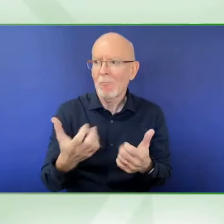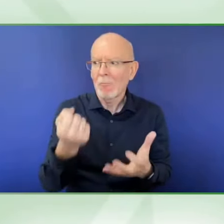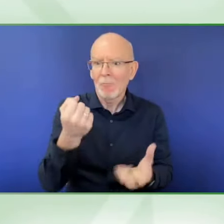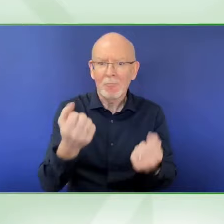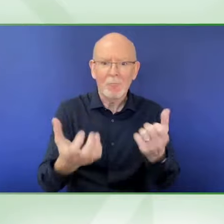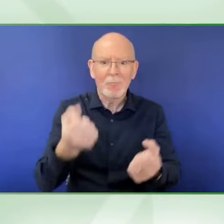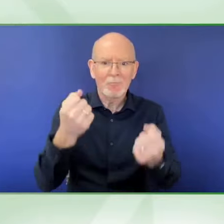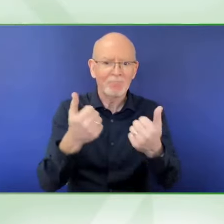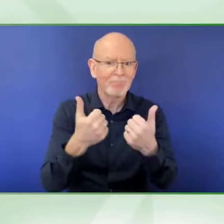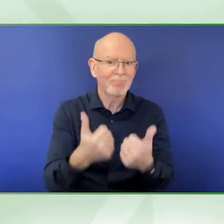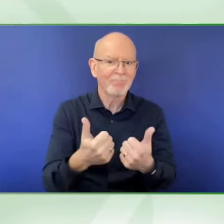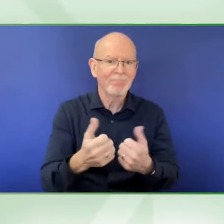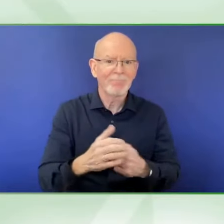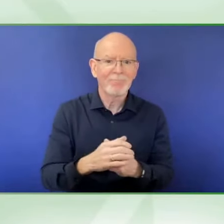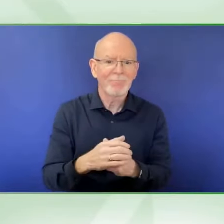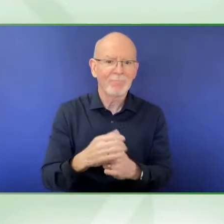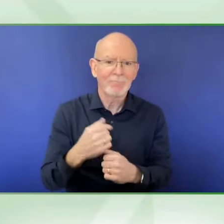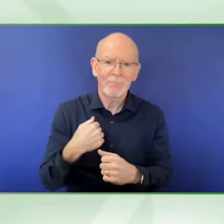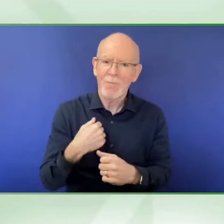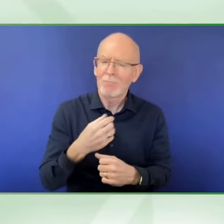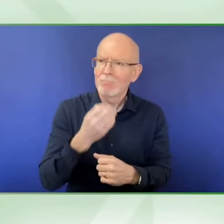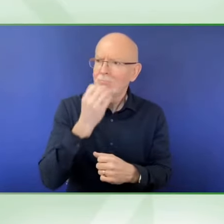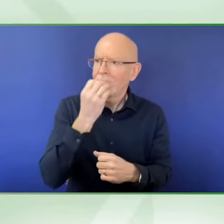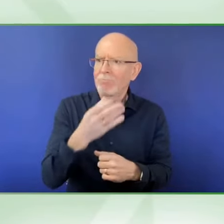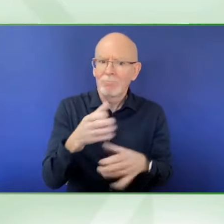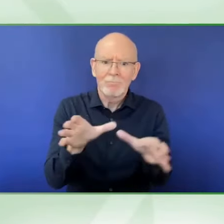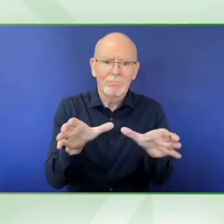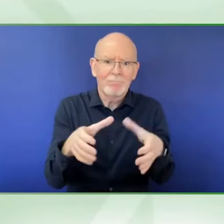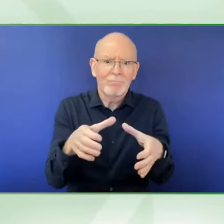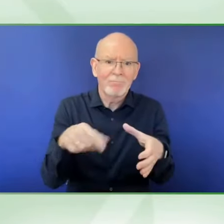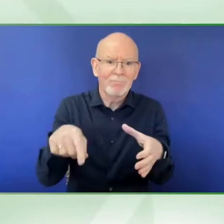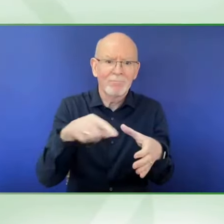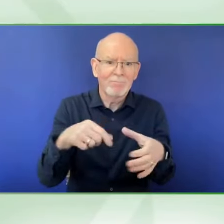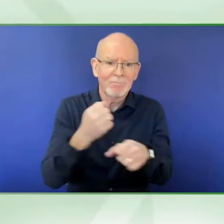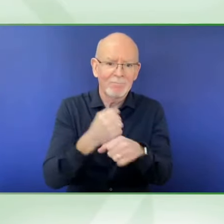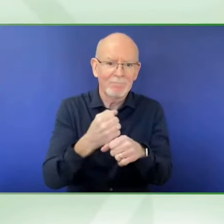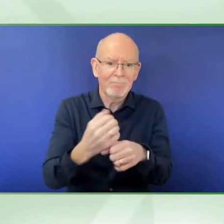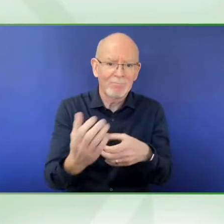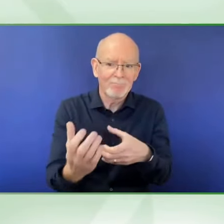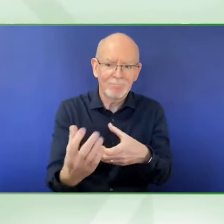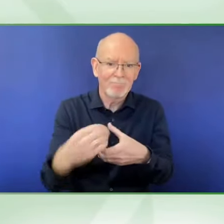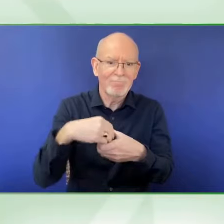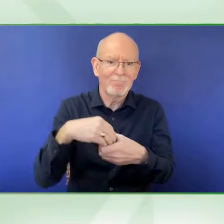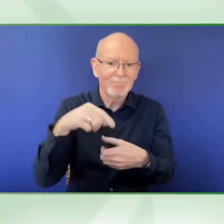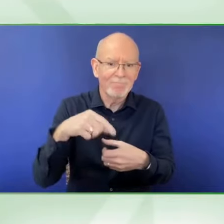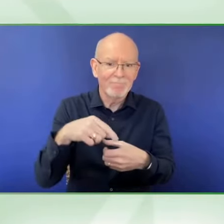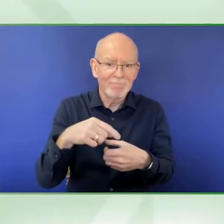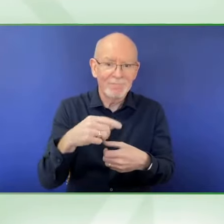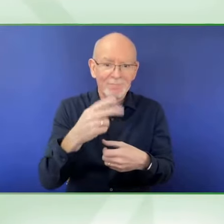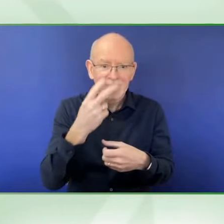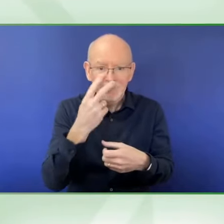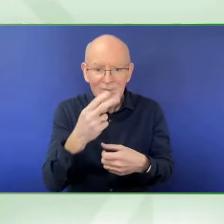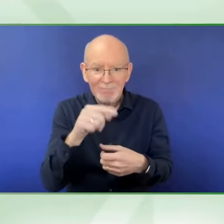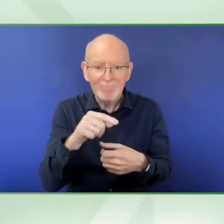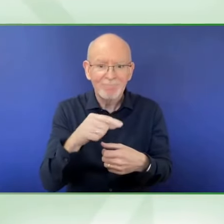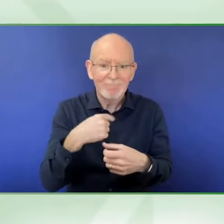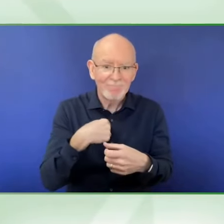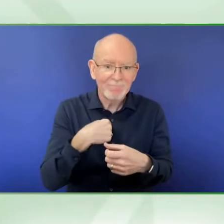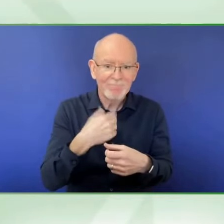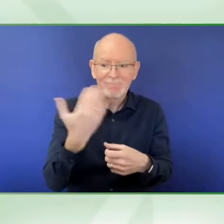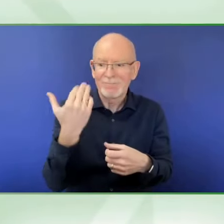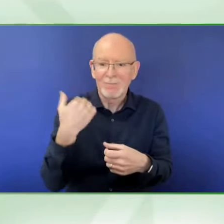year during the pandemic, an online workshop, which was another challenge to do with people with visual